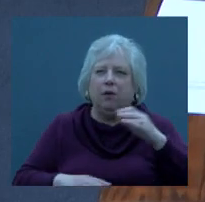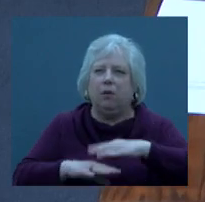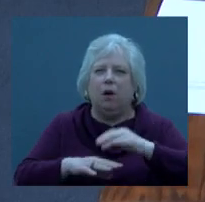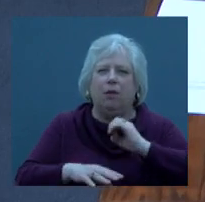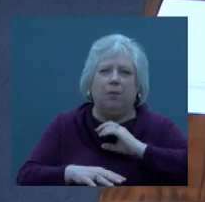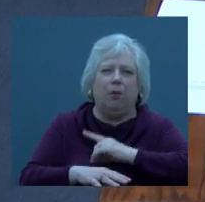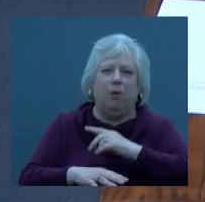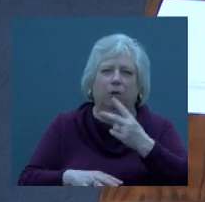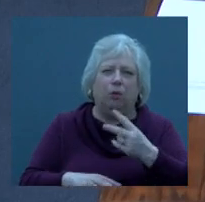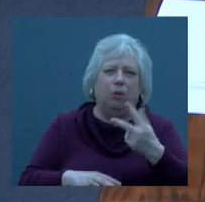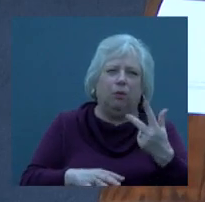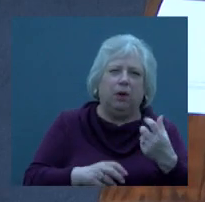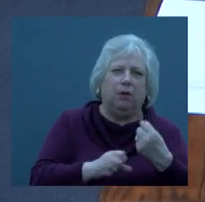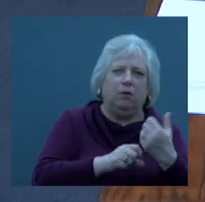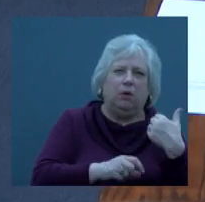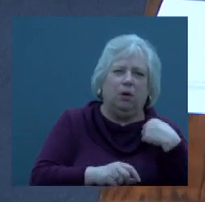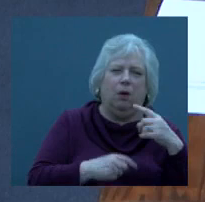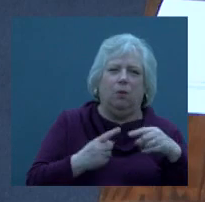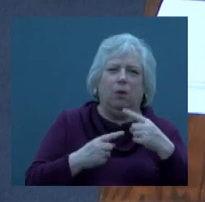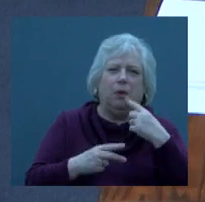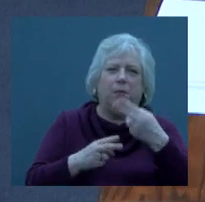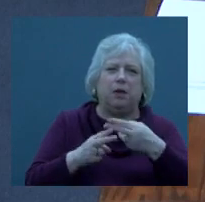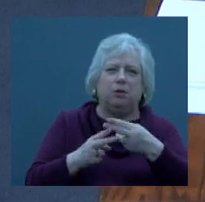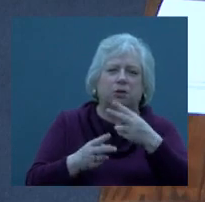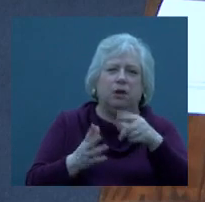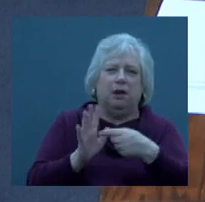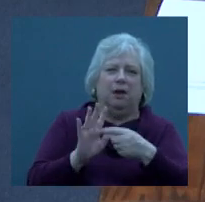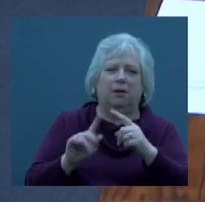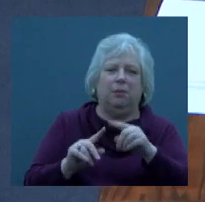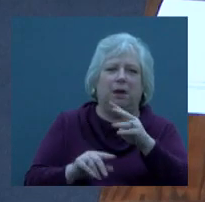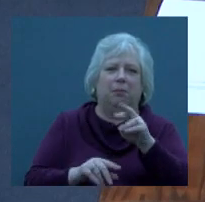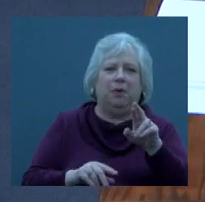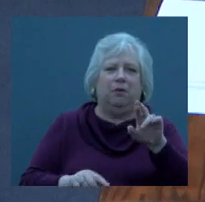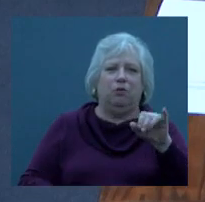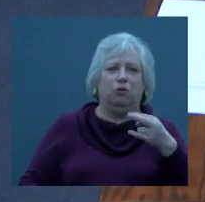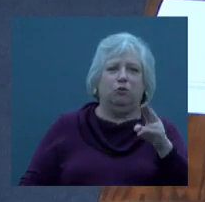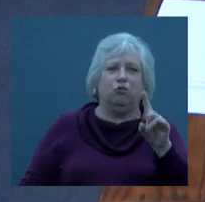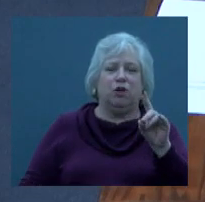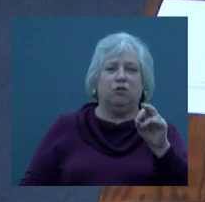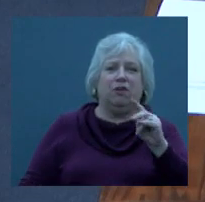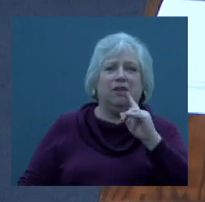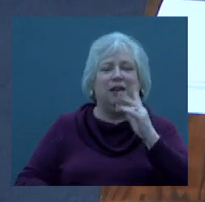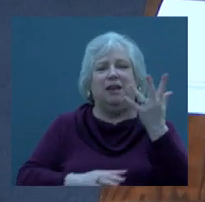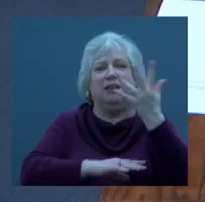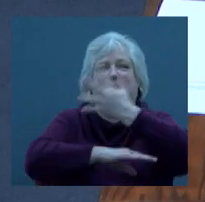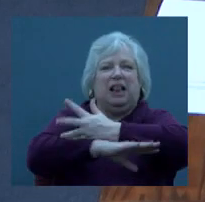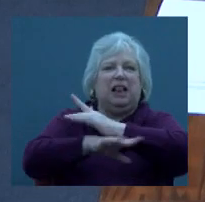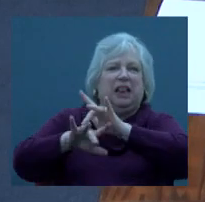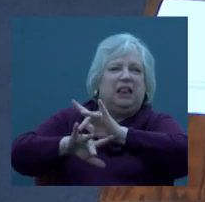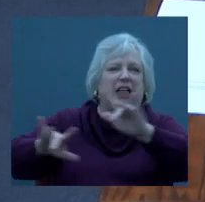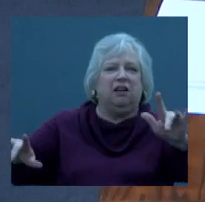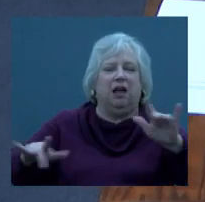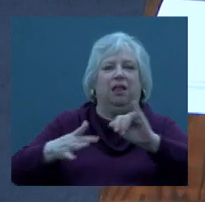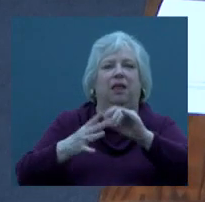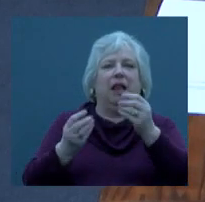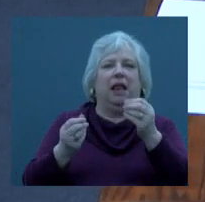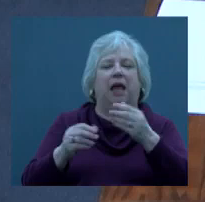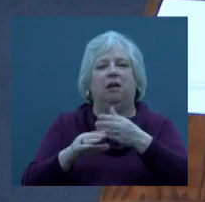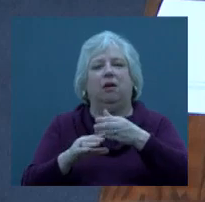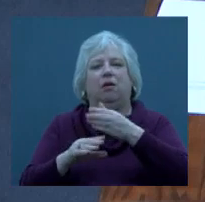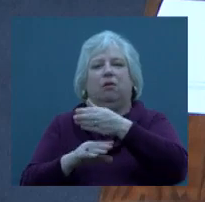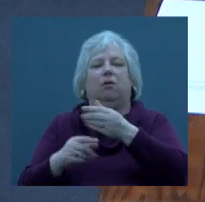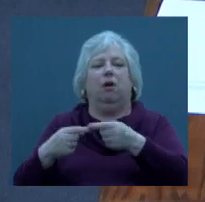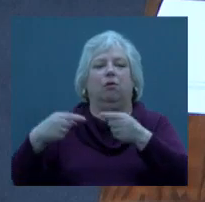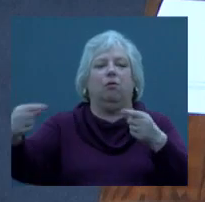board 2-3 years ago when this was brought up, but Mr. Richardson has clear cut that land across the street from his